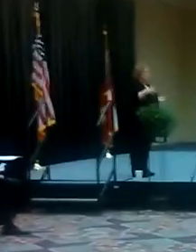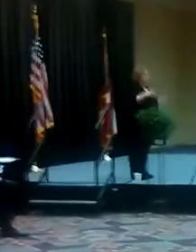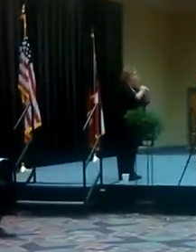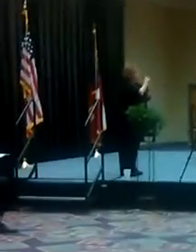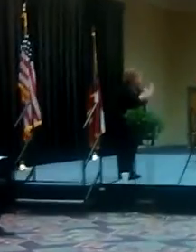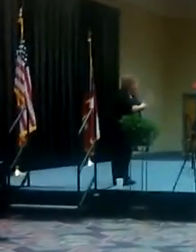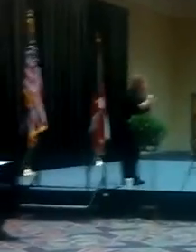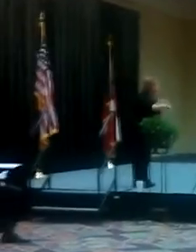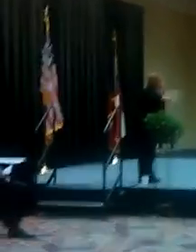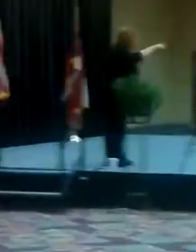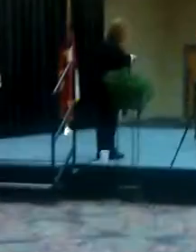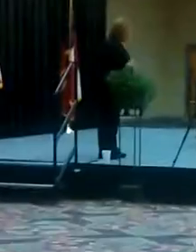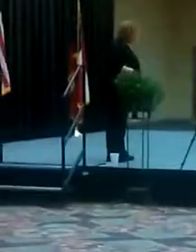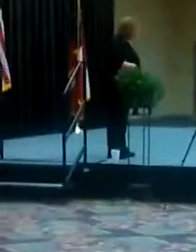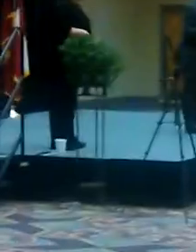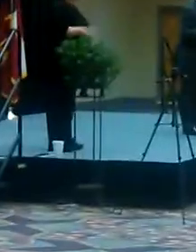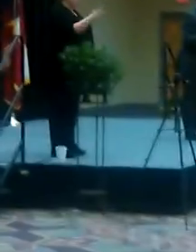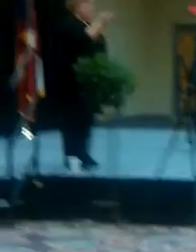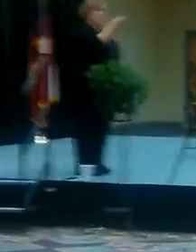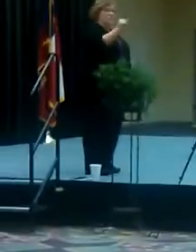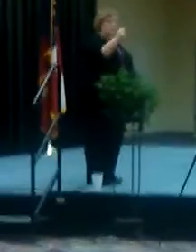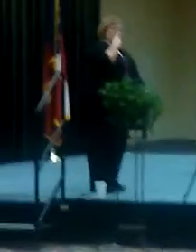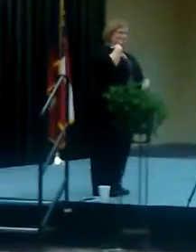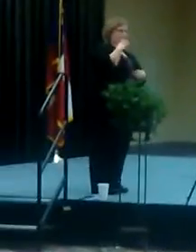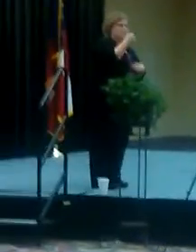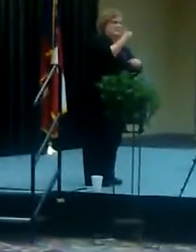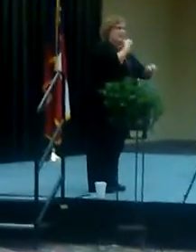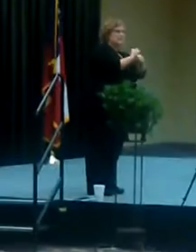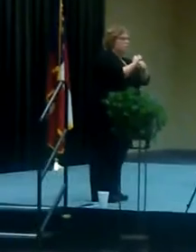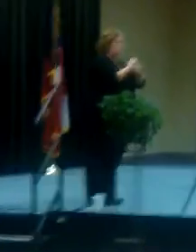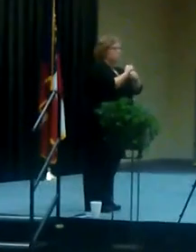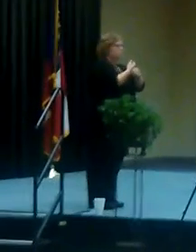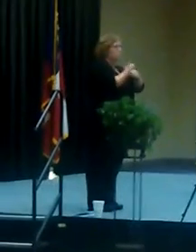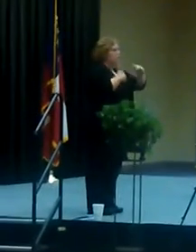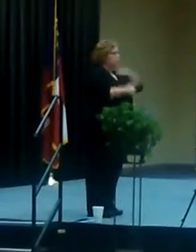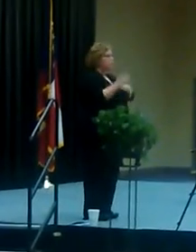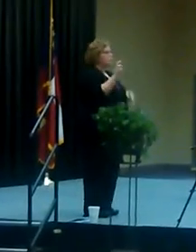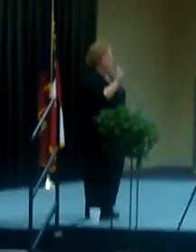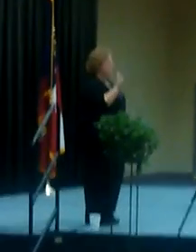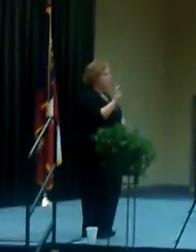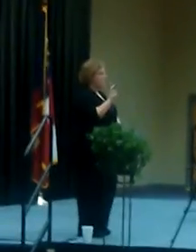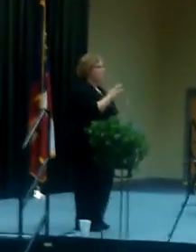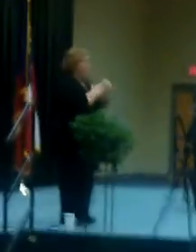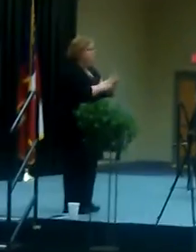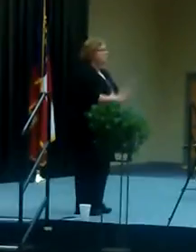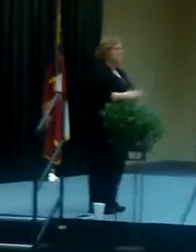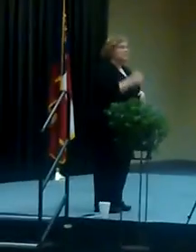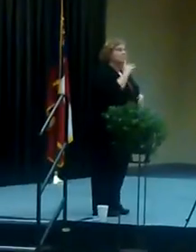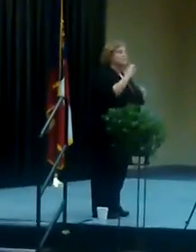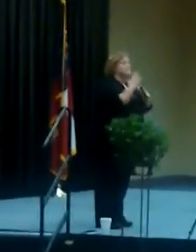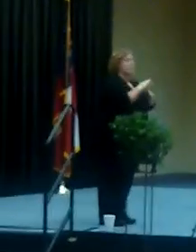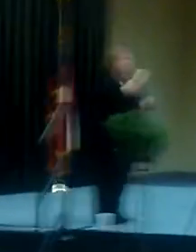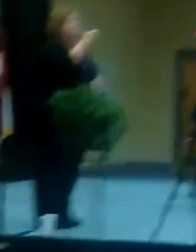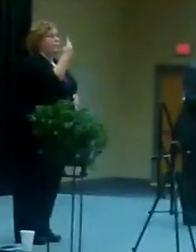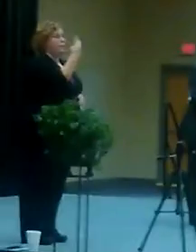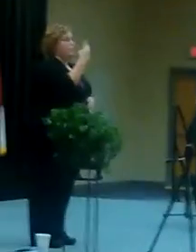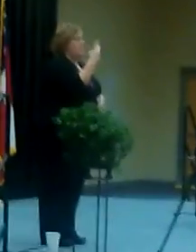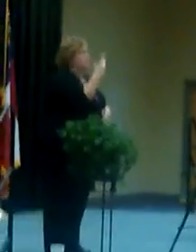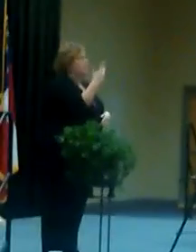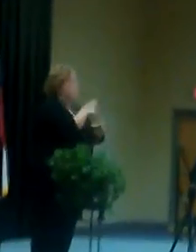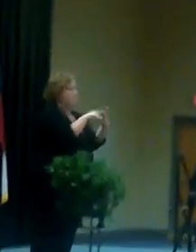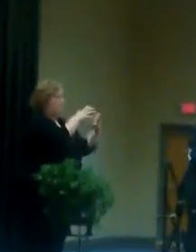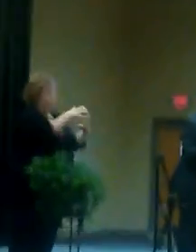you. Georgia in the last decade under Republican leadership has been in the top 10 in 3 main categories. Number 1